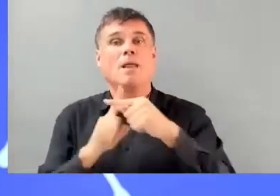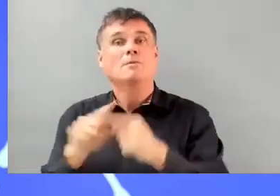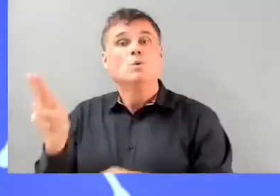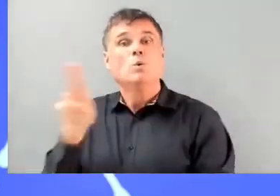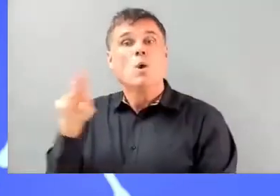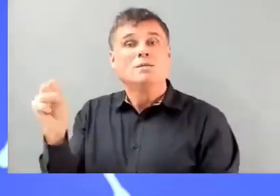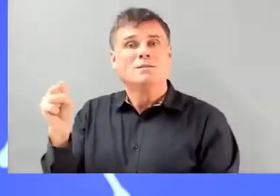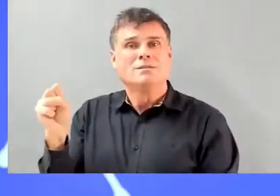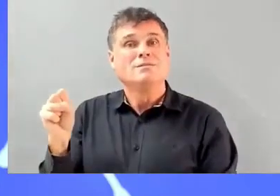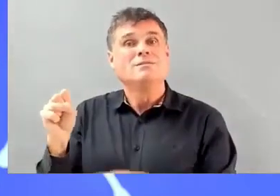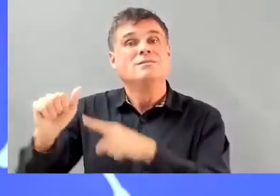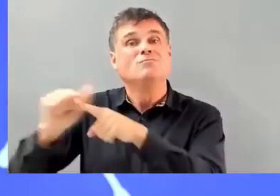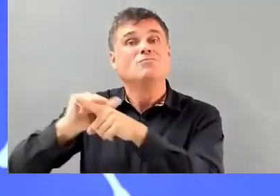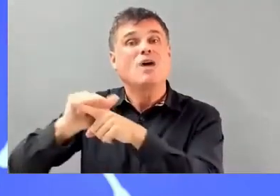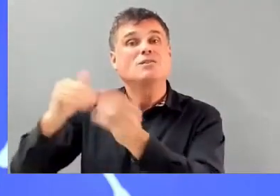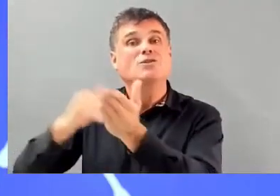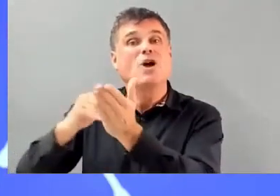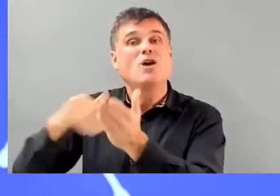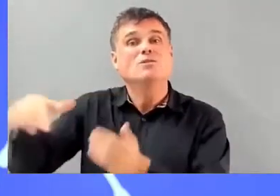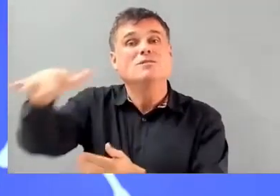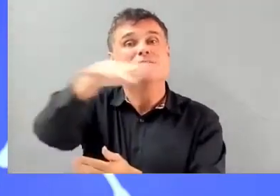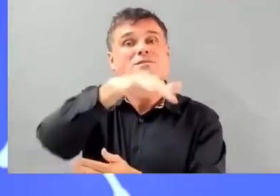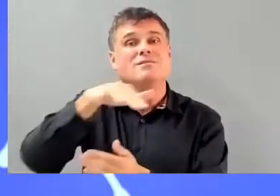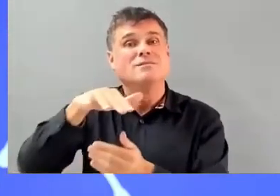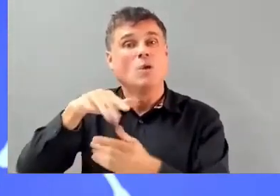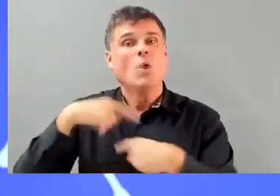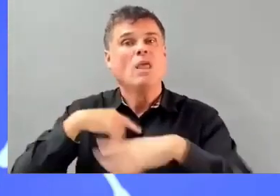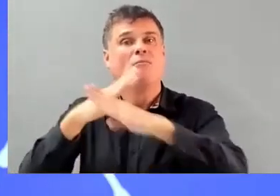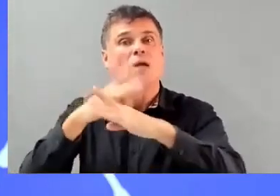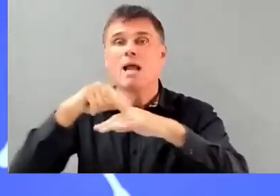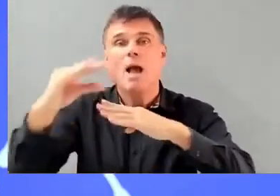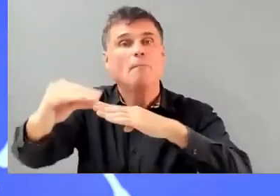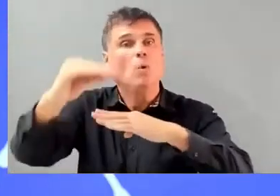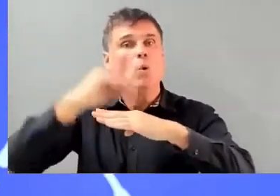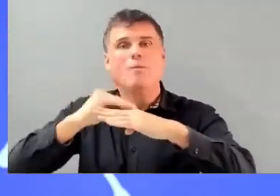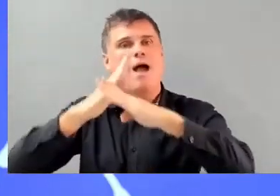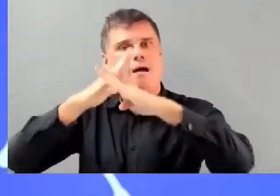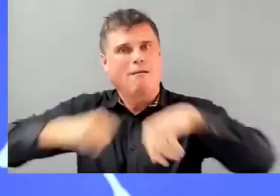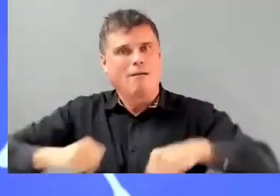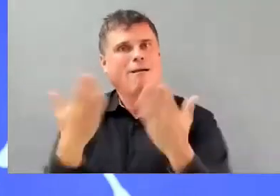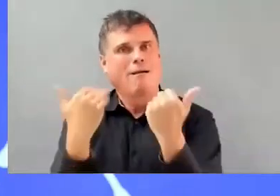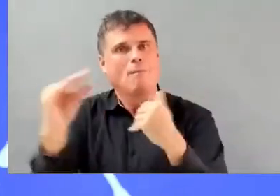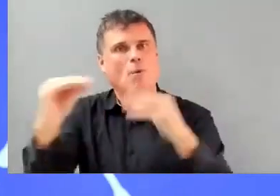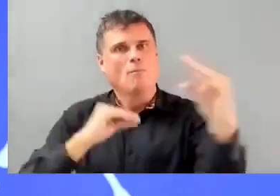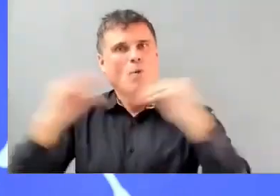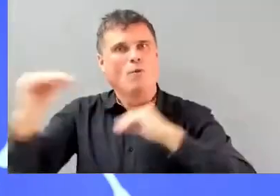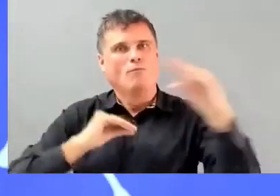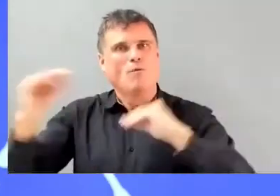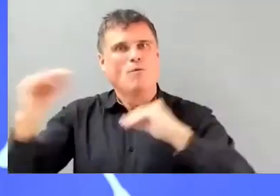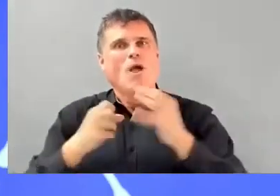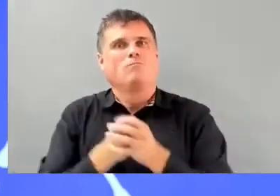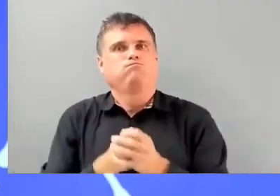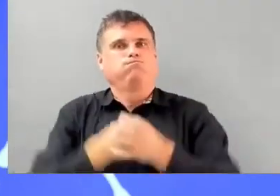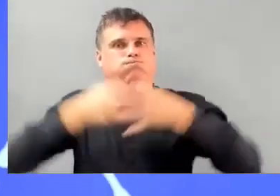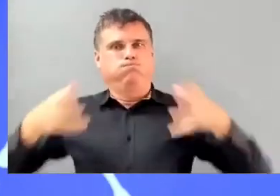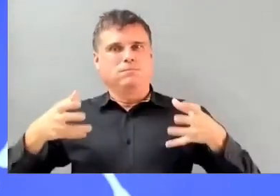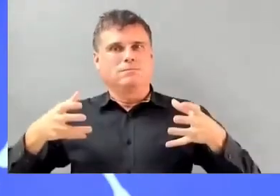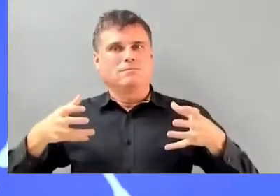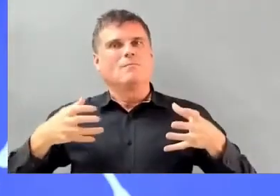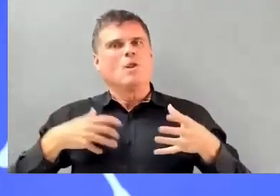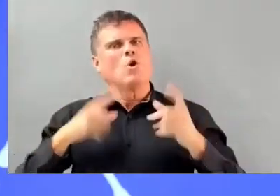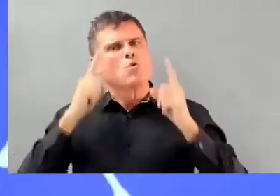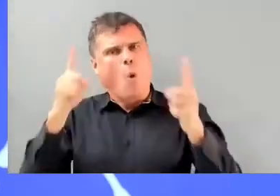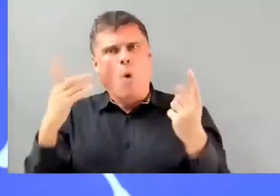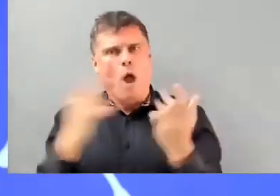there's a possibility there. So all of these together are a significant change, a significant opening up of the system